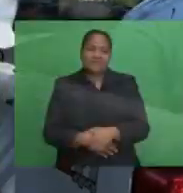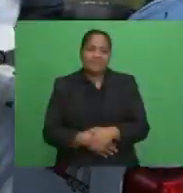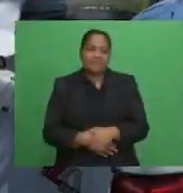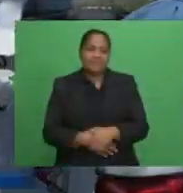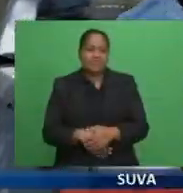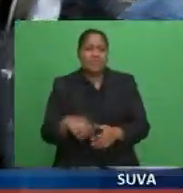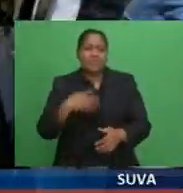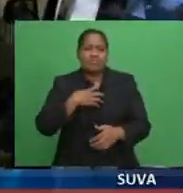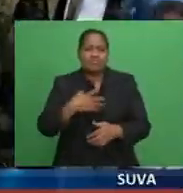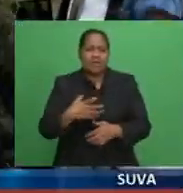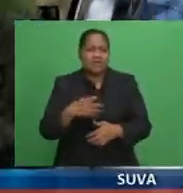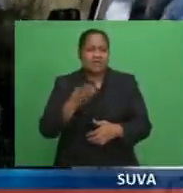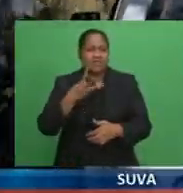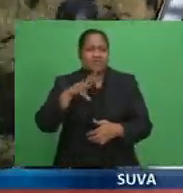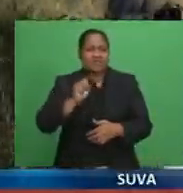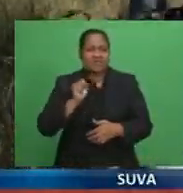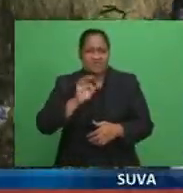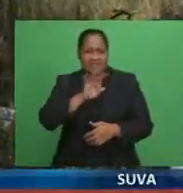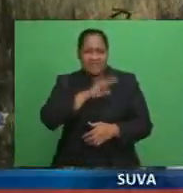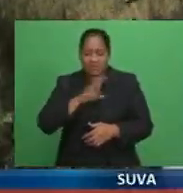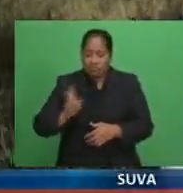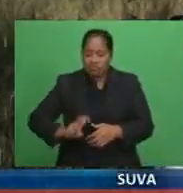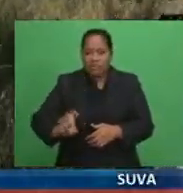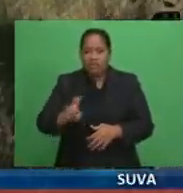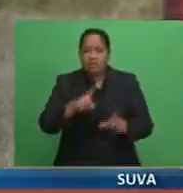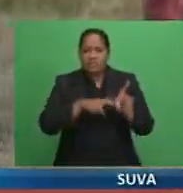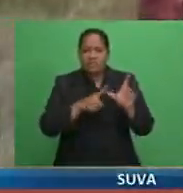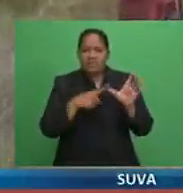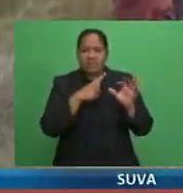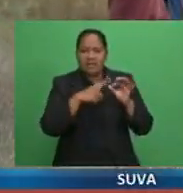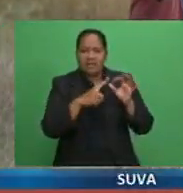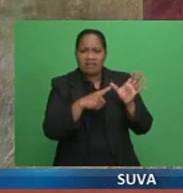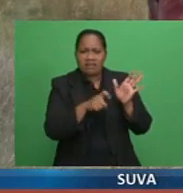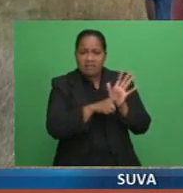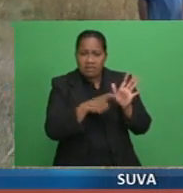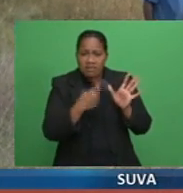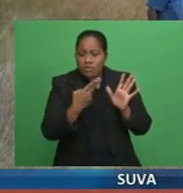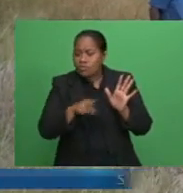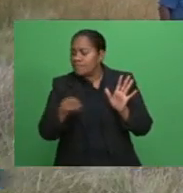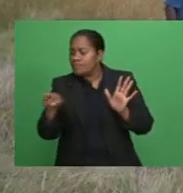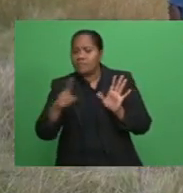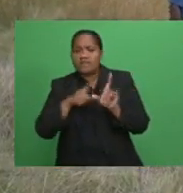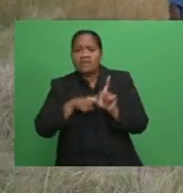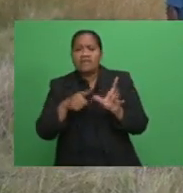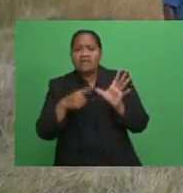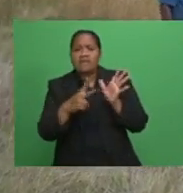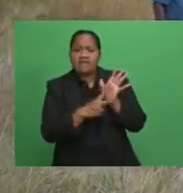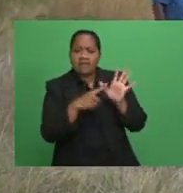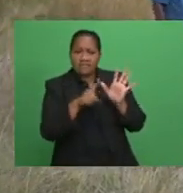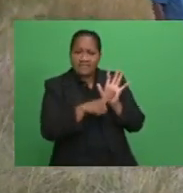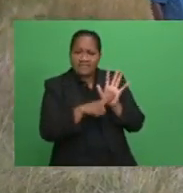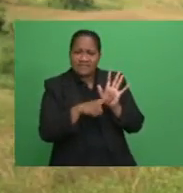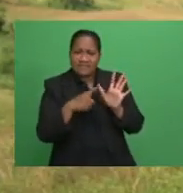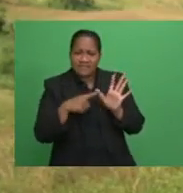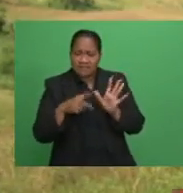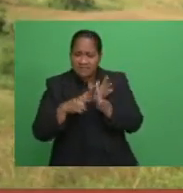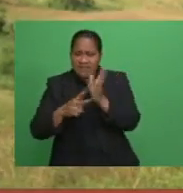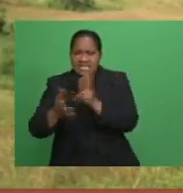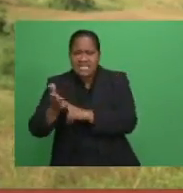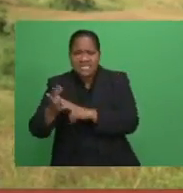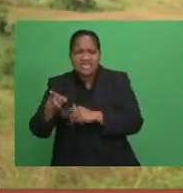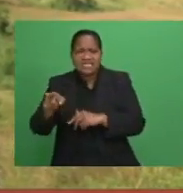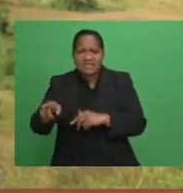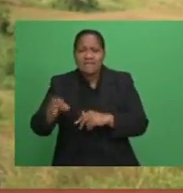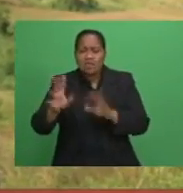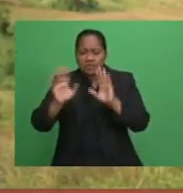More than 30 staff travelled from the Yangara plant to Navala village for the tree planting exercise. It feels good to give back to them